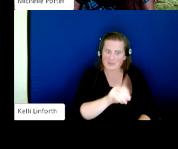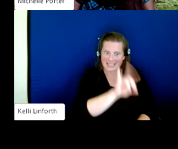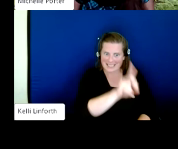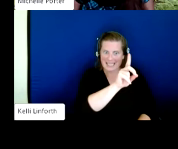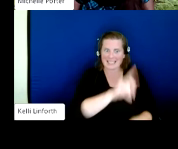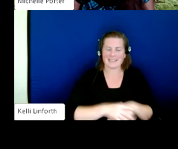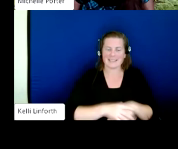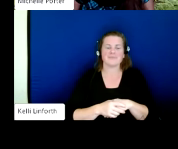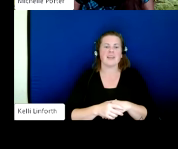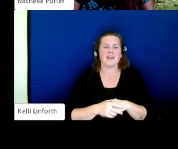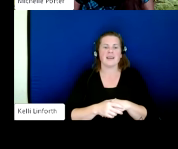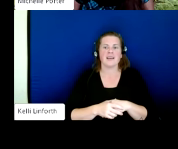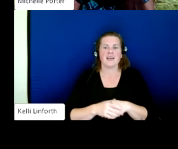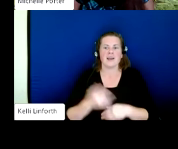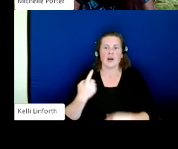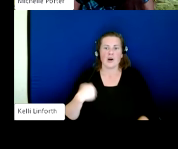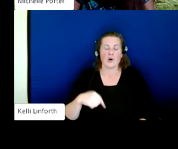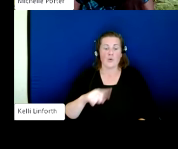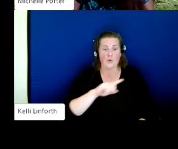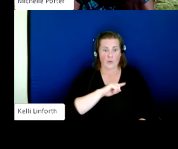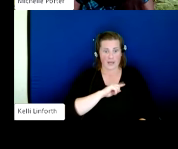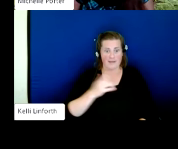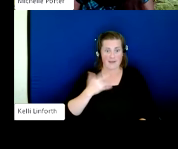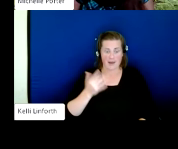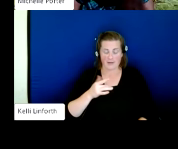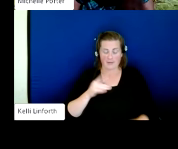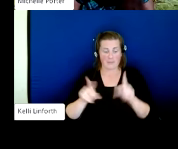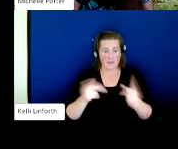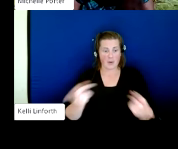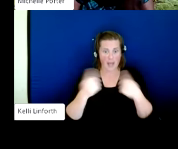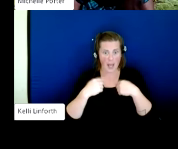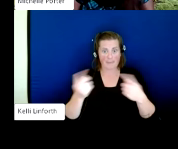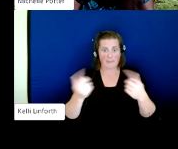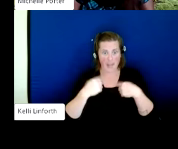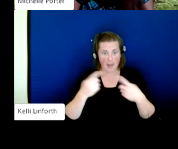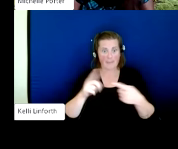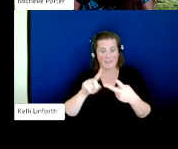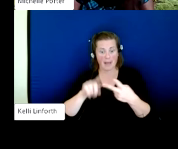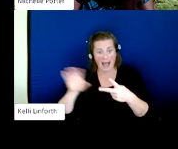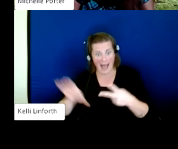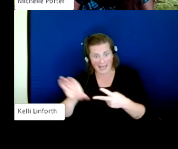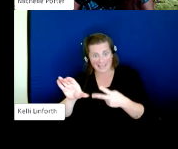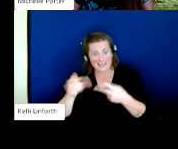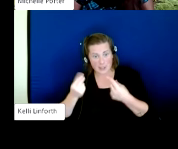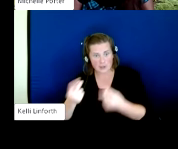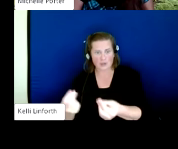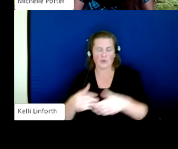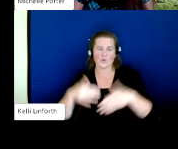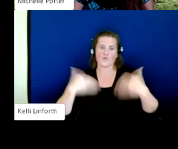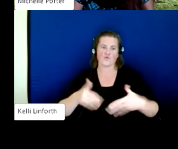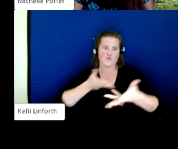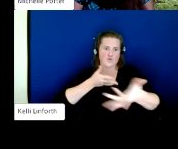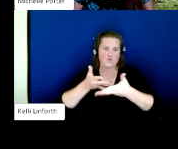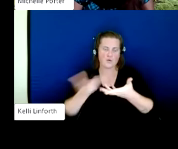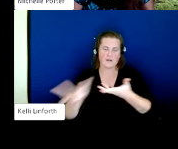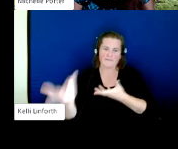felt that based on people attending the sessions as well as doing these activities, there was a great engagement with the